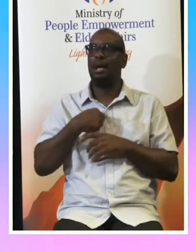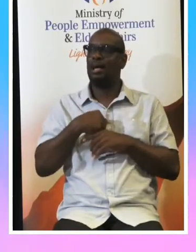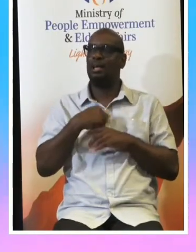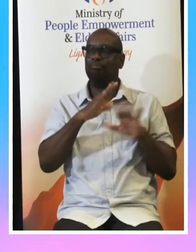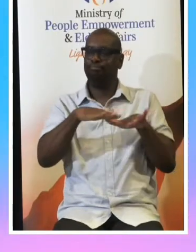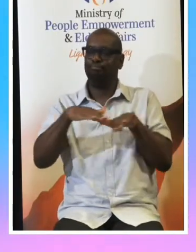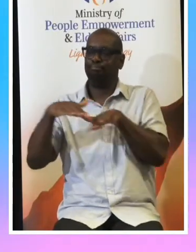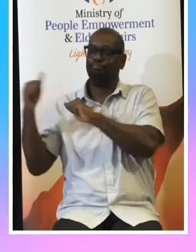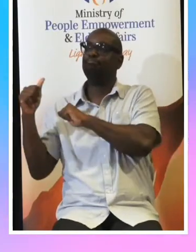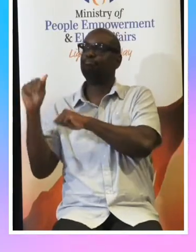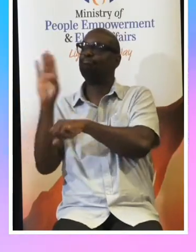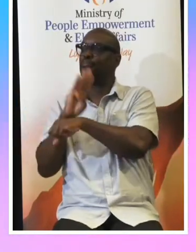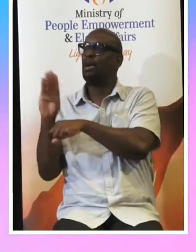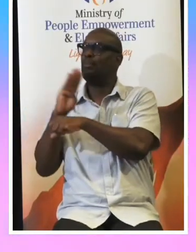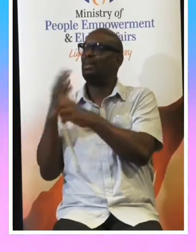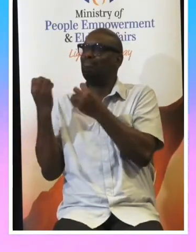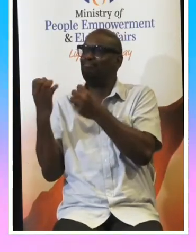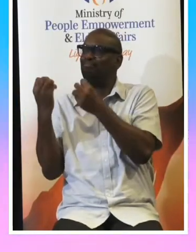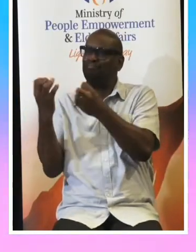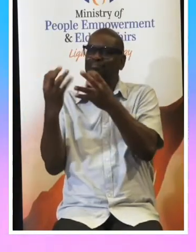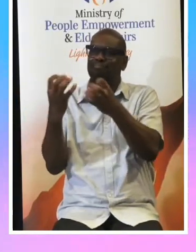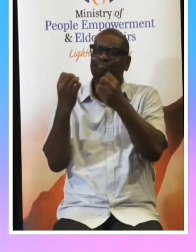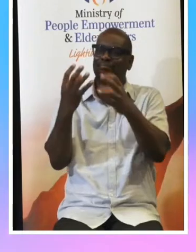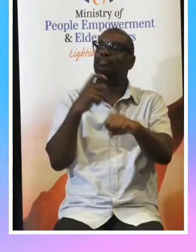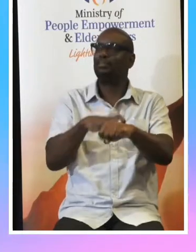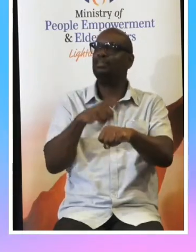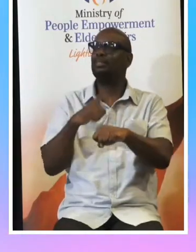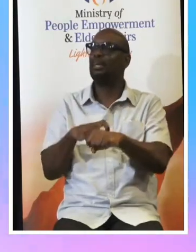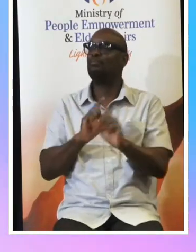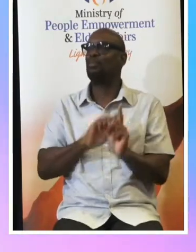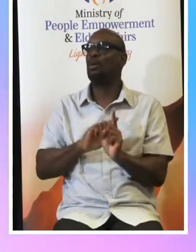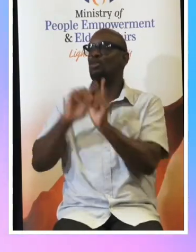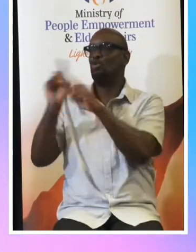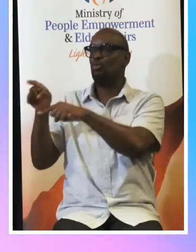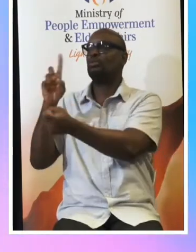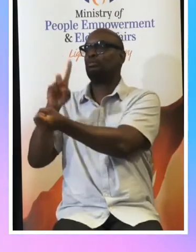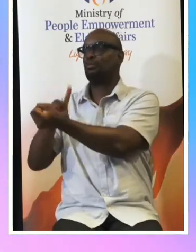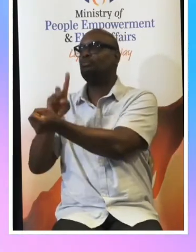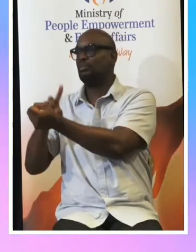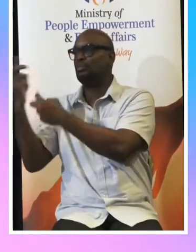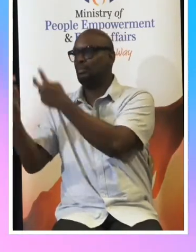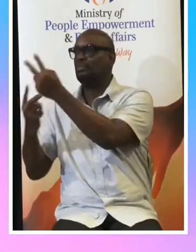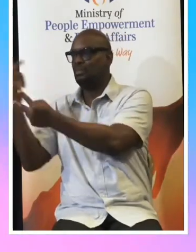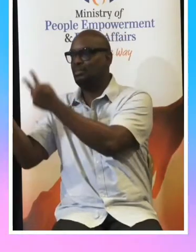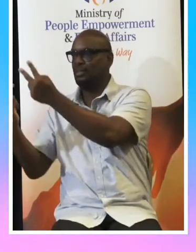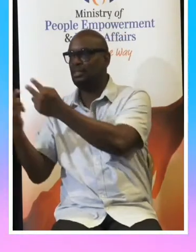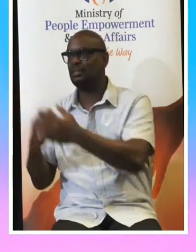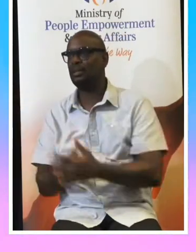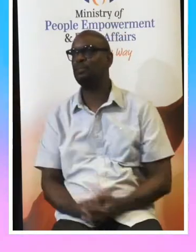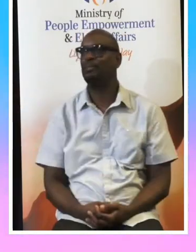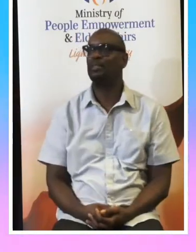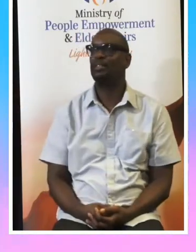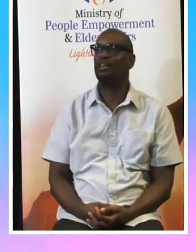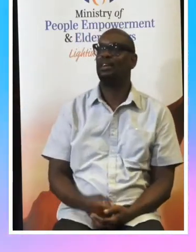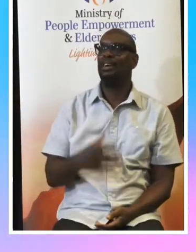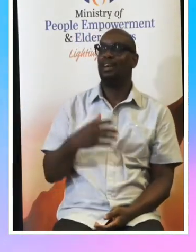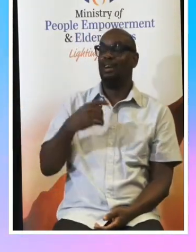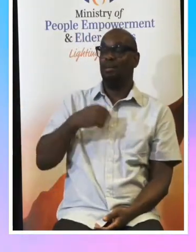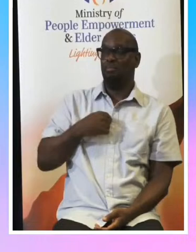one term of every school year between 5 and 15. A frequent flyer, if you